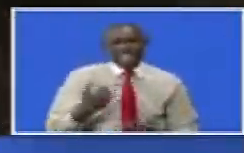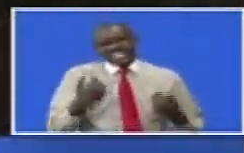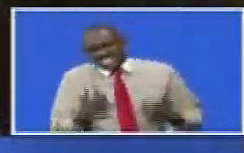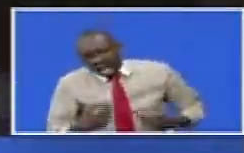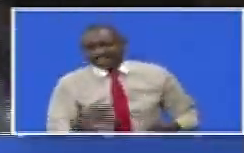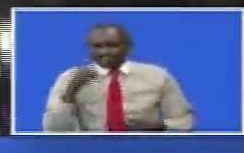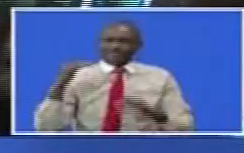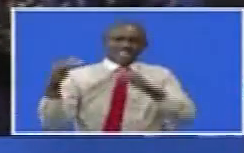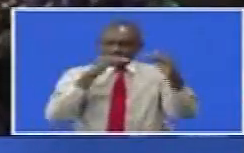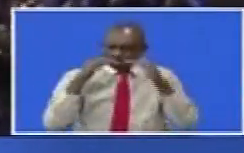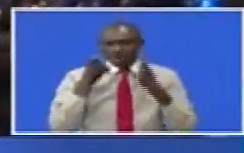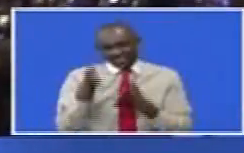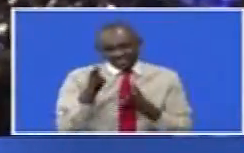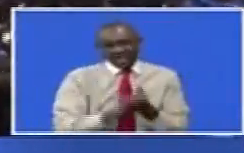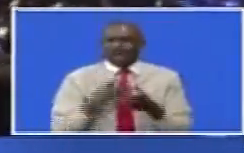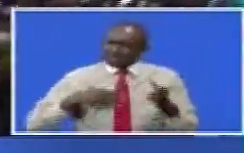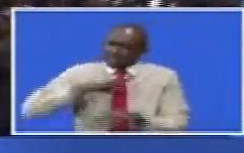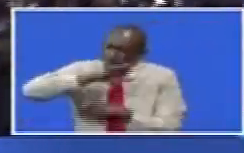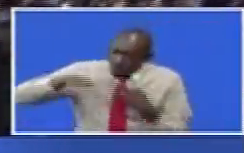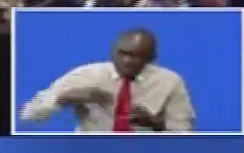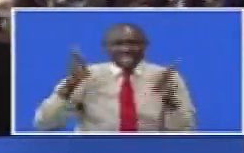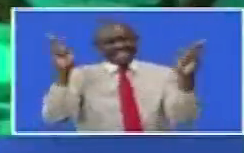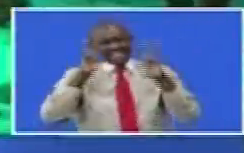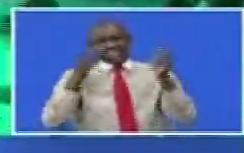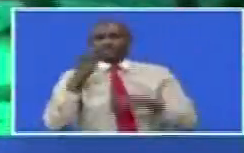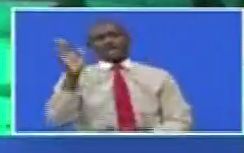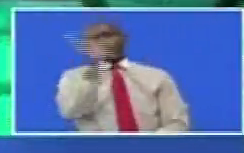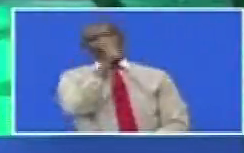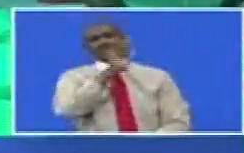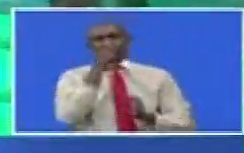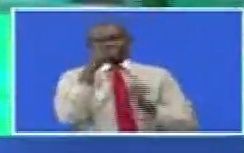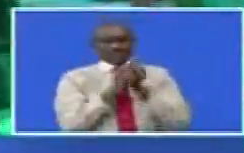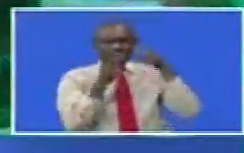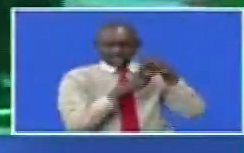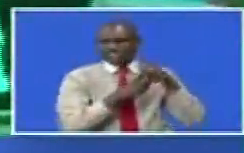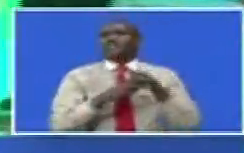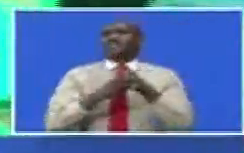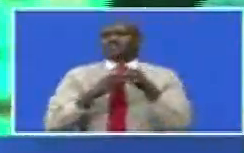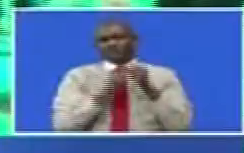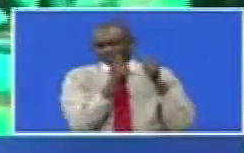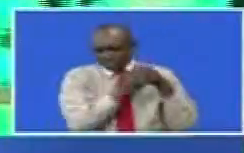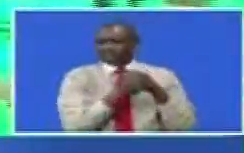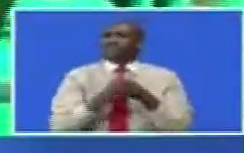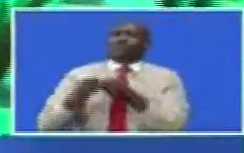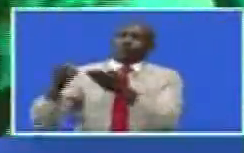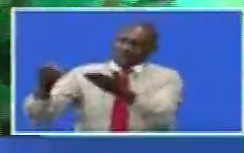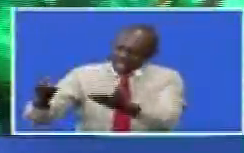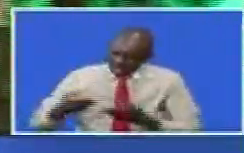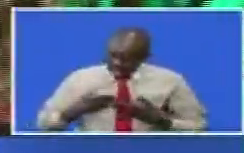in equal measure. Everyone here ready to say goodbye to year 2015.